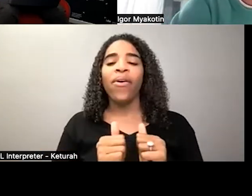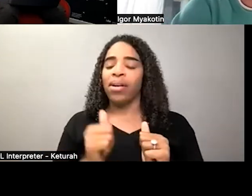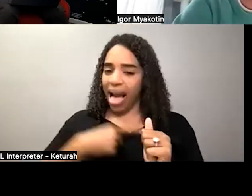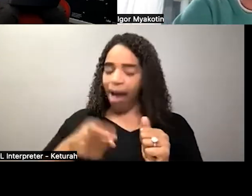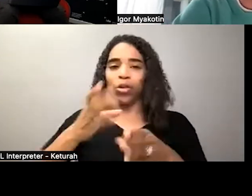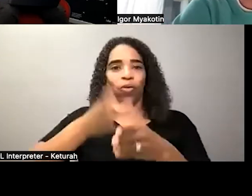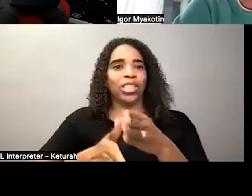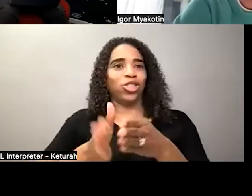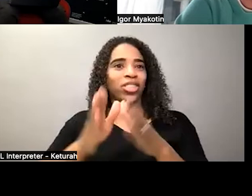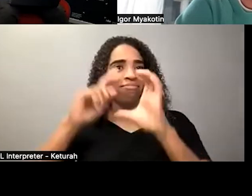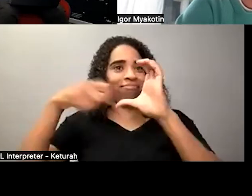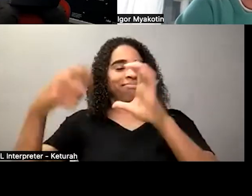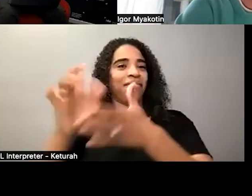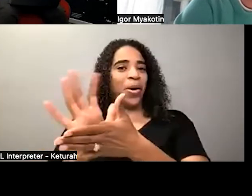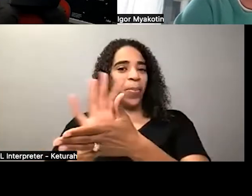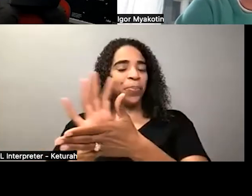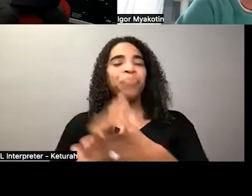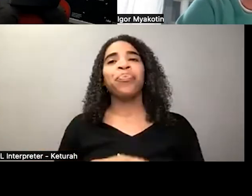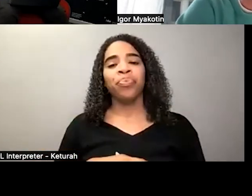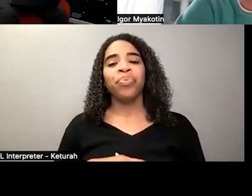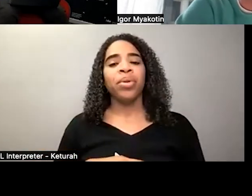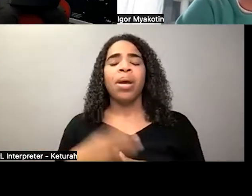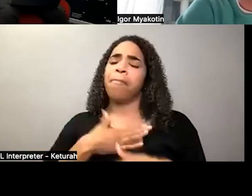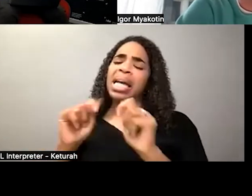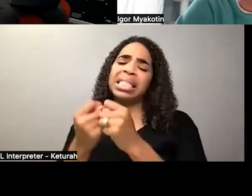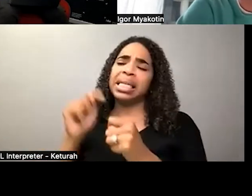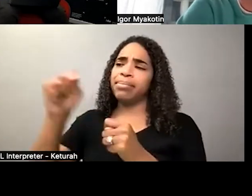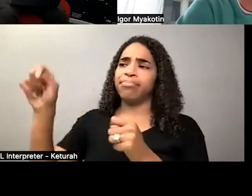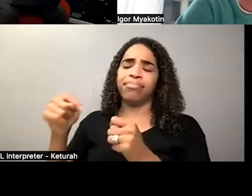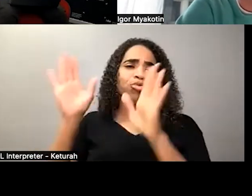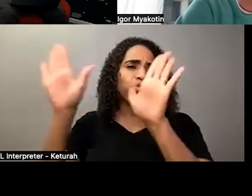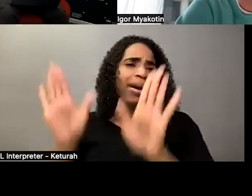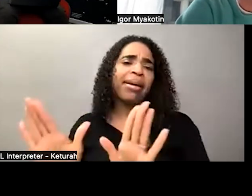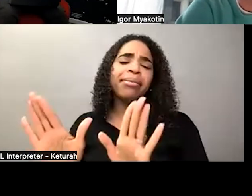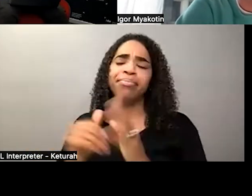finish, and I have a very great team to do it.